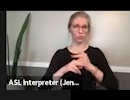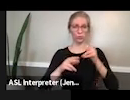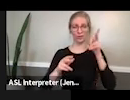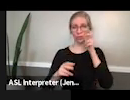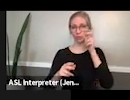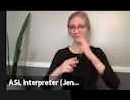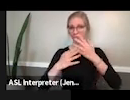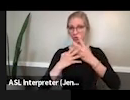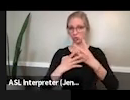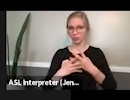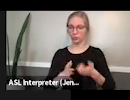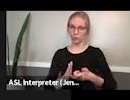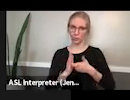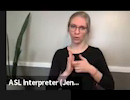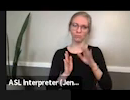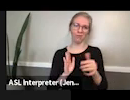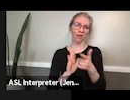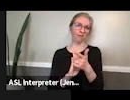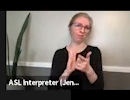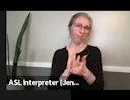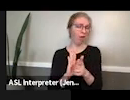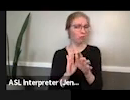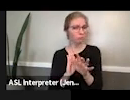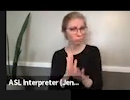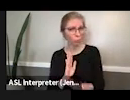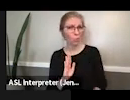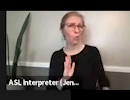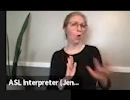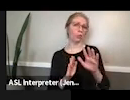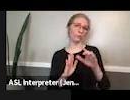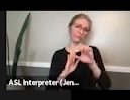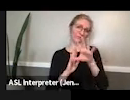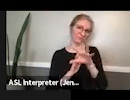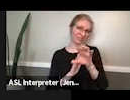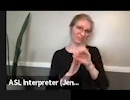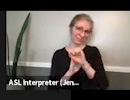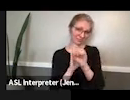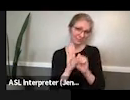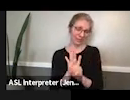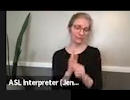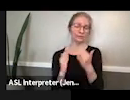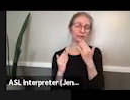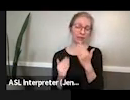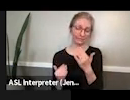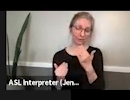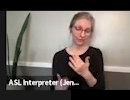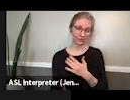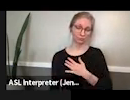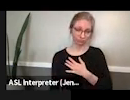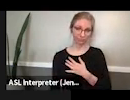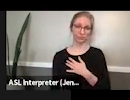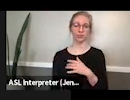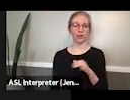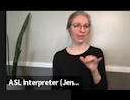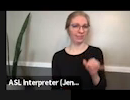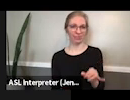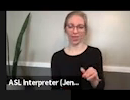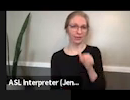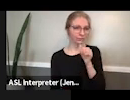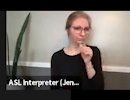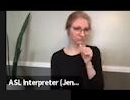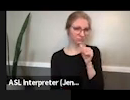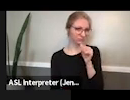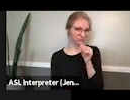by law in all 50 states. Thank goodness. This has not been something that has been the